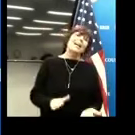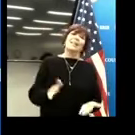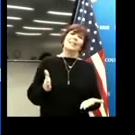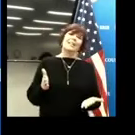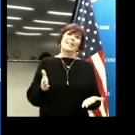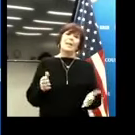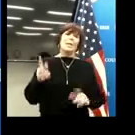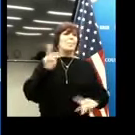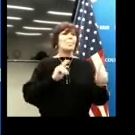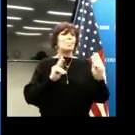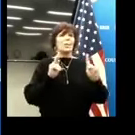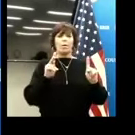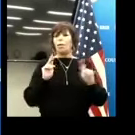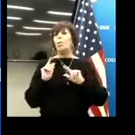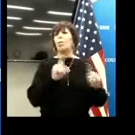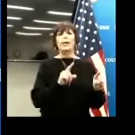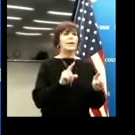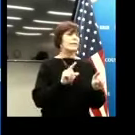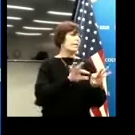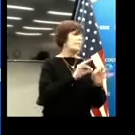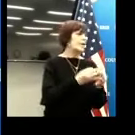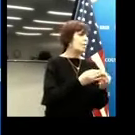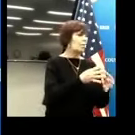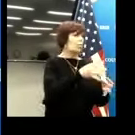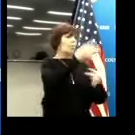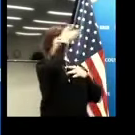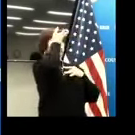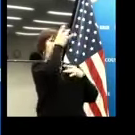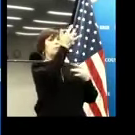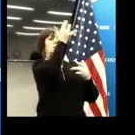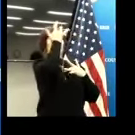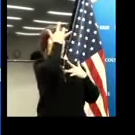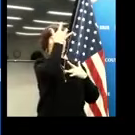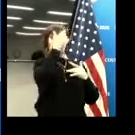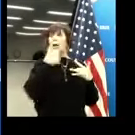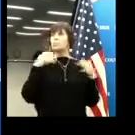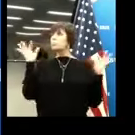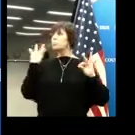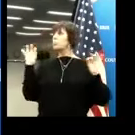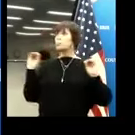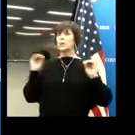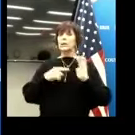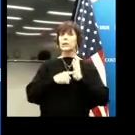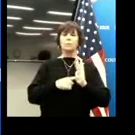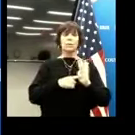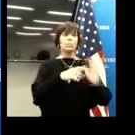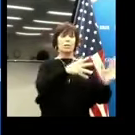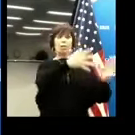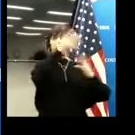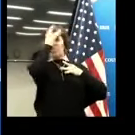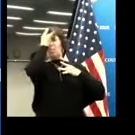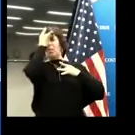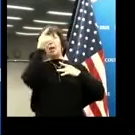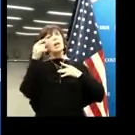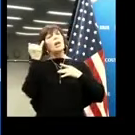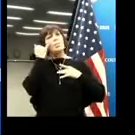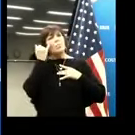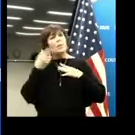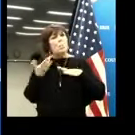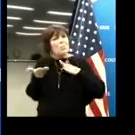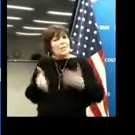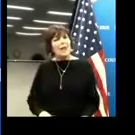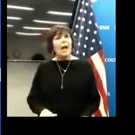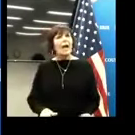individual catching COVID-19 from a family member who either didn't know they had it because they were asymptomatic, or just had like what they thought